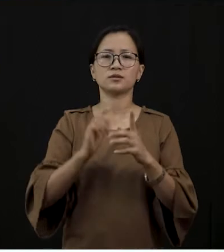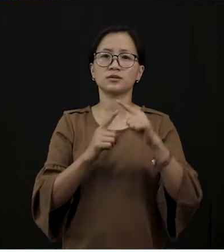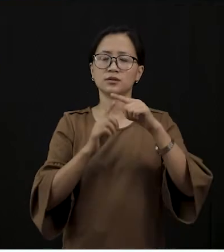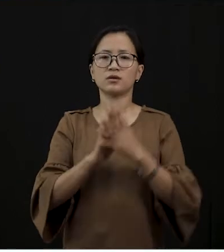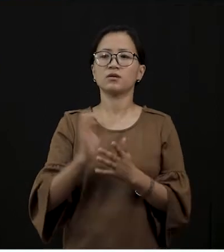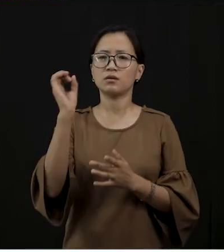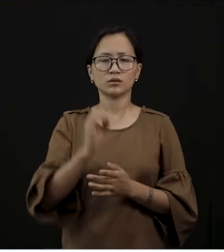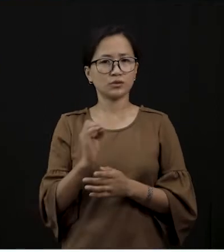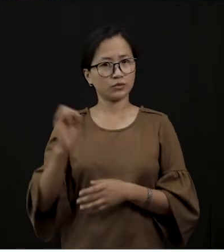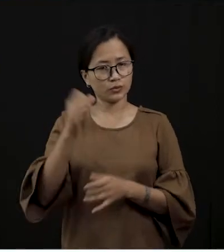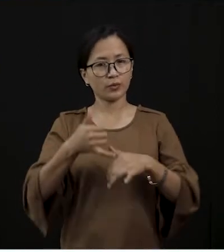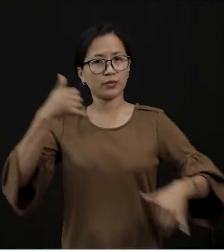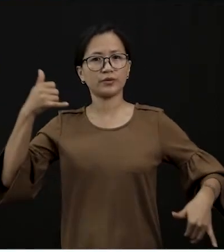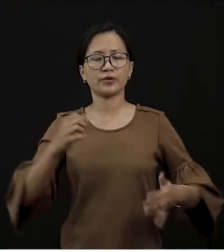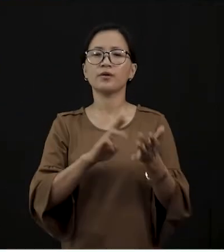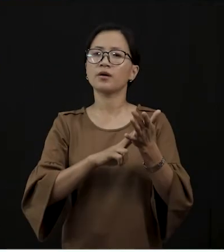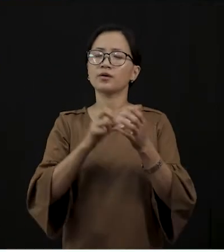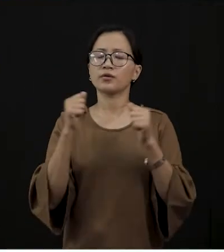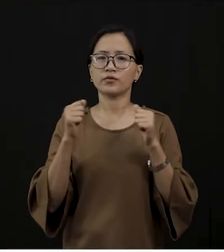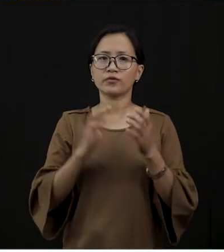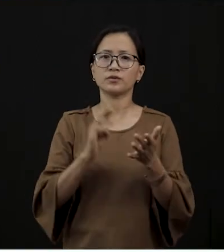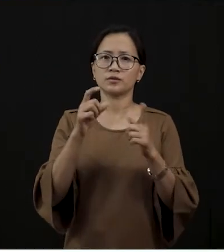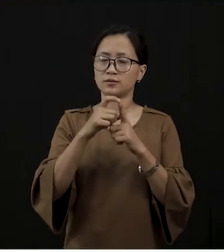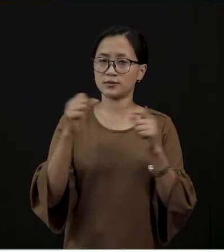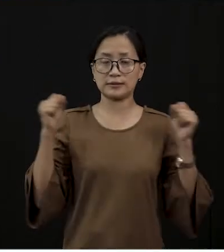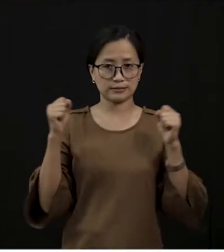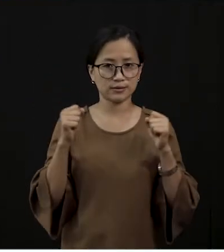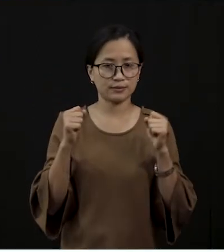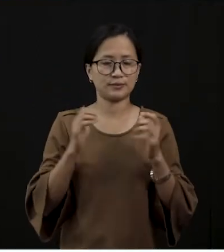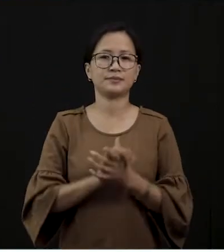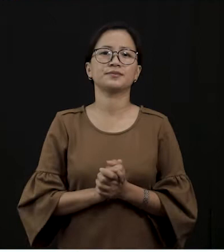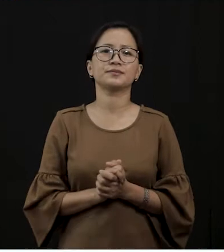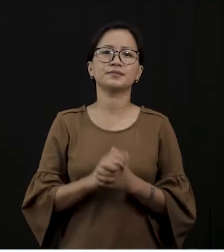October, November, December.